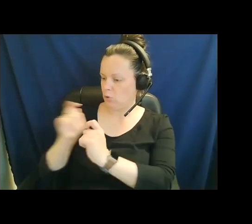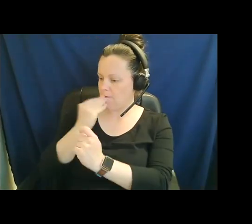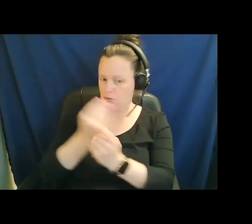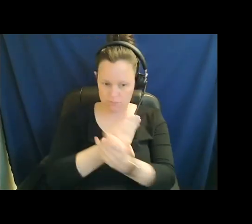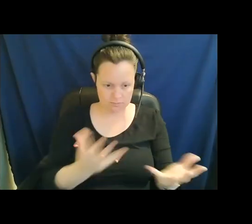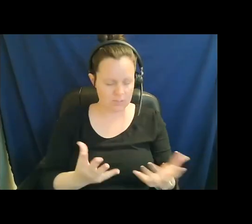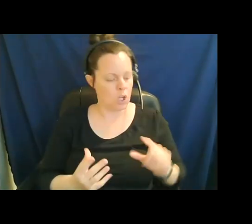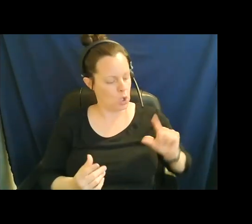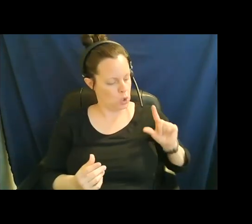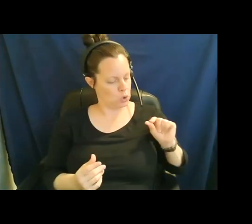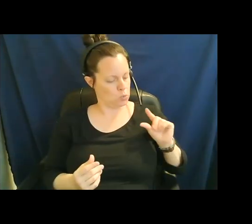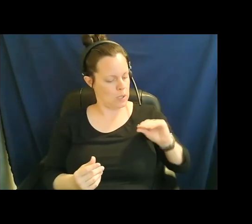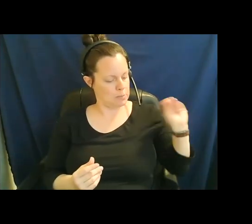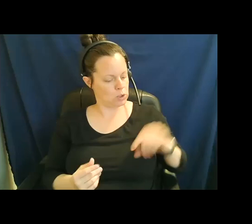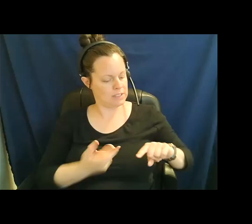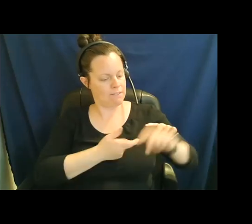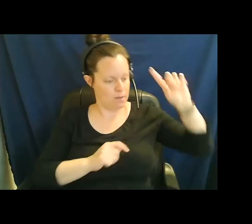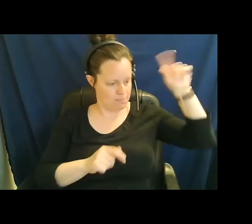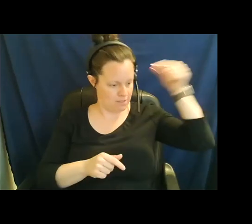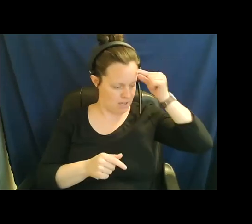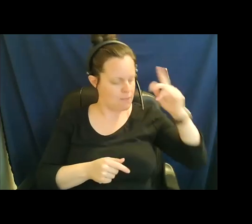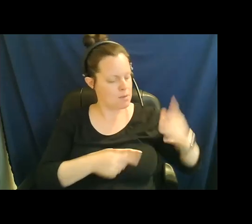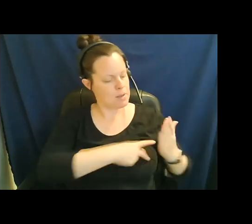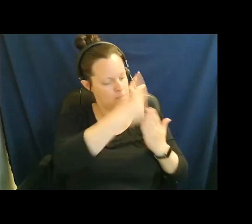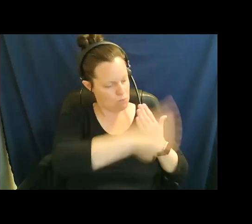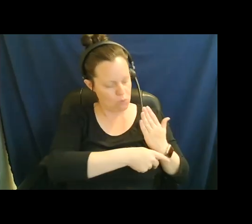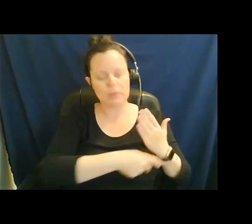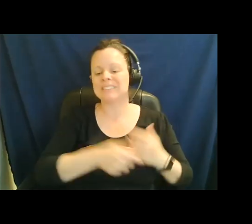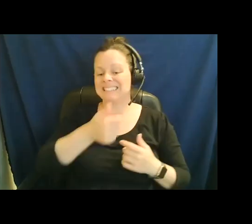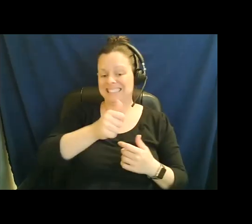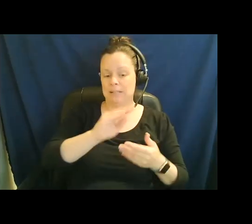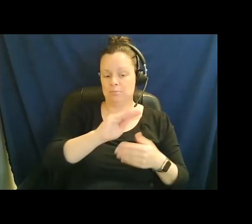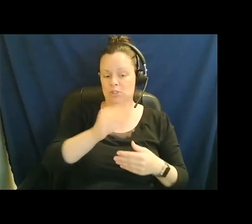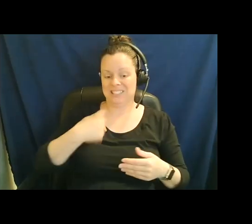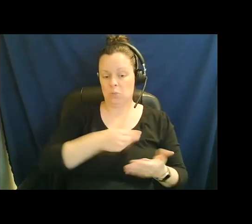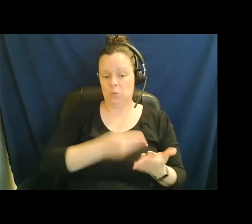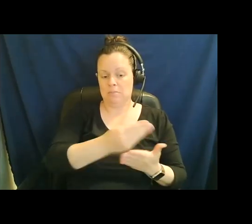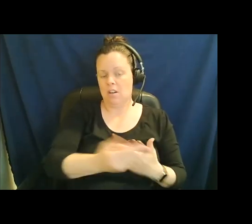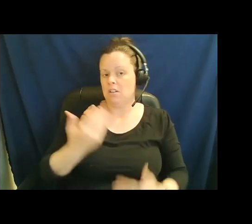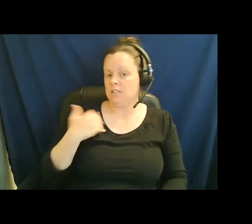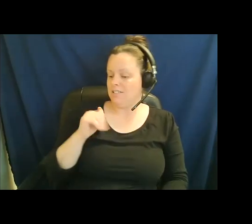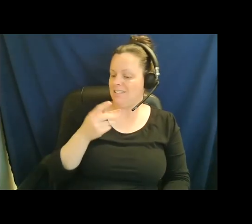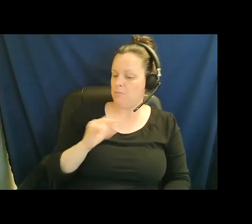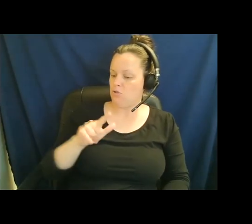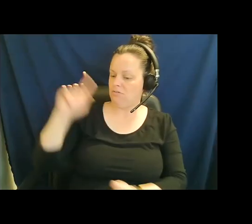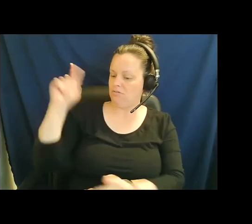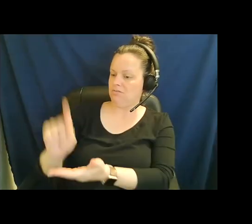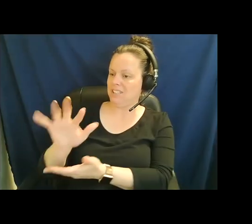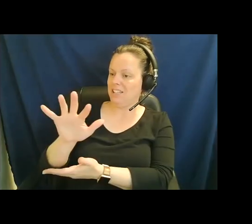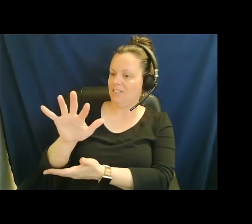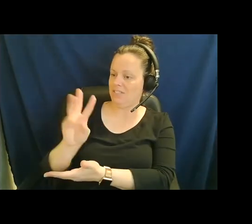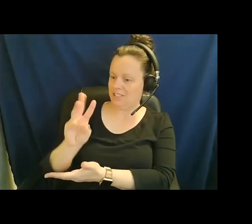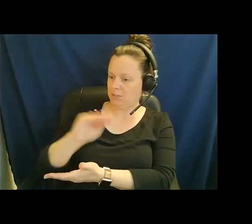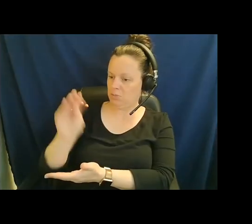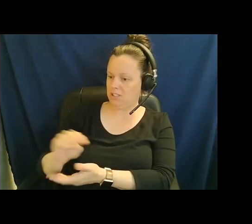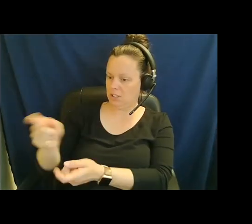that comes from government programs, and 10% that we purchase. And in April, we were down to 56% donated,